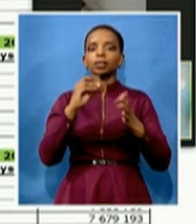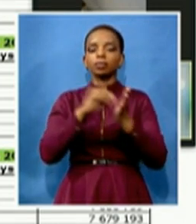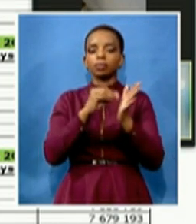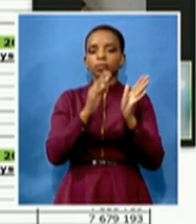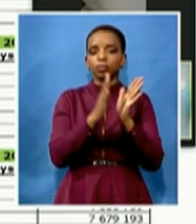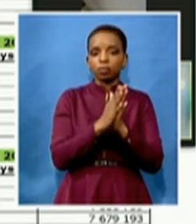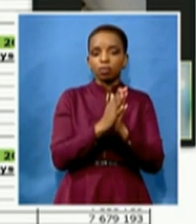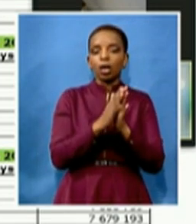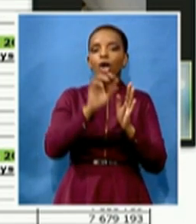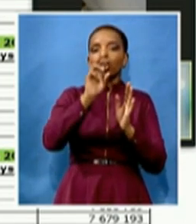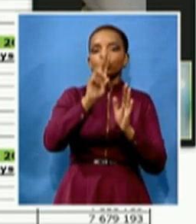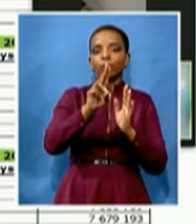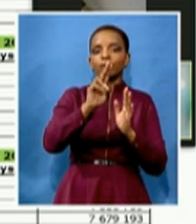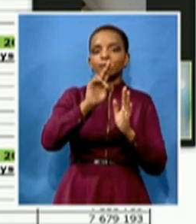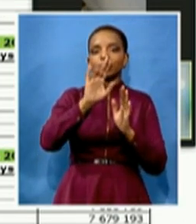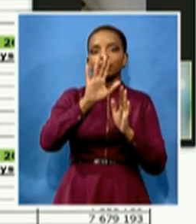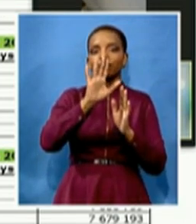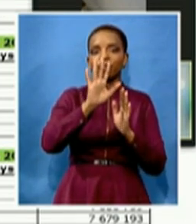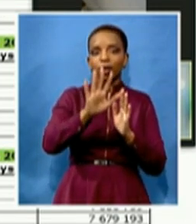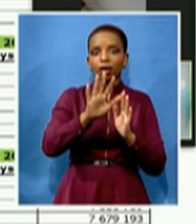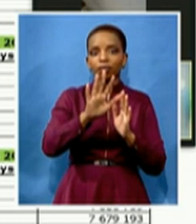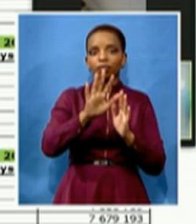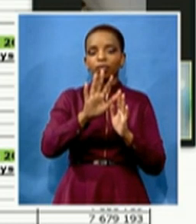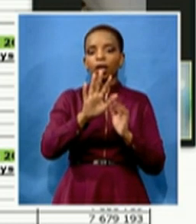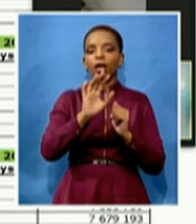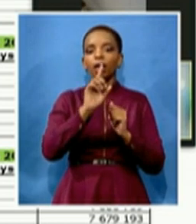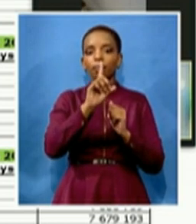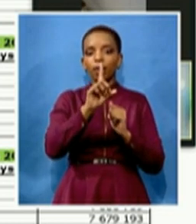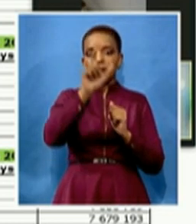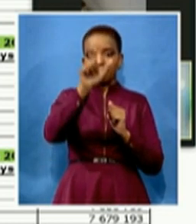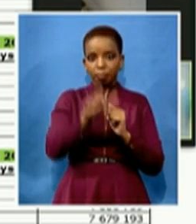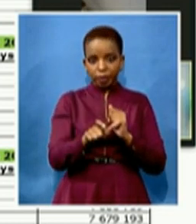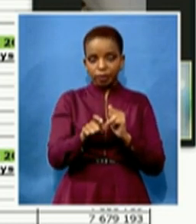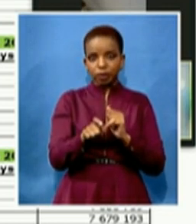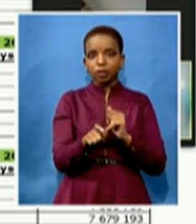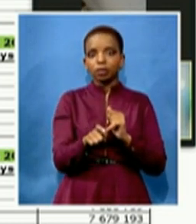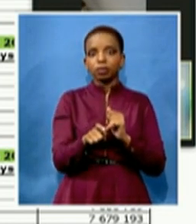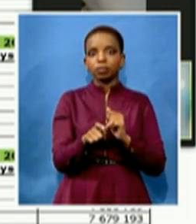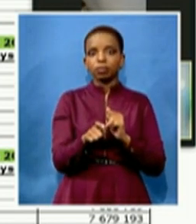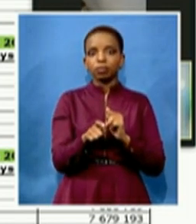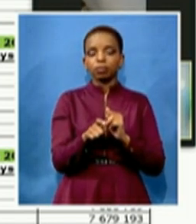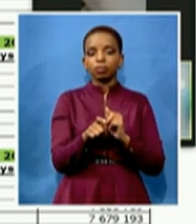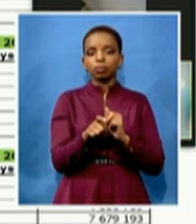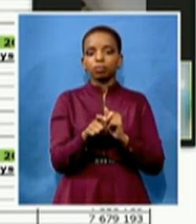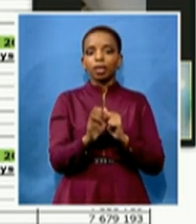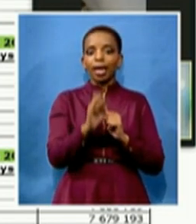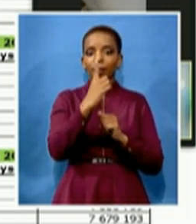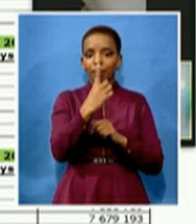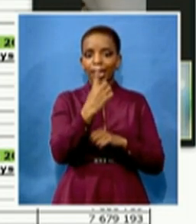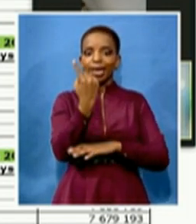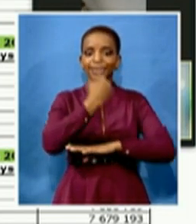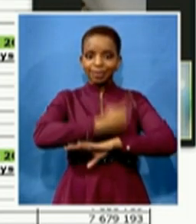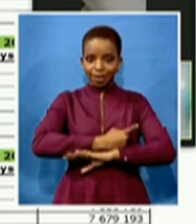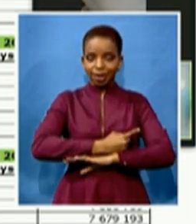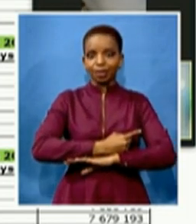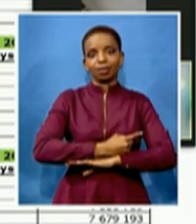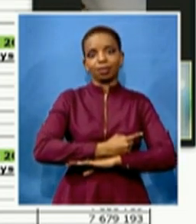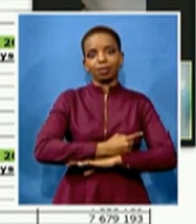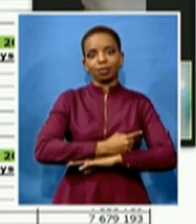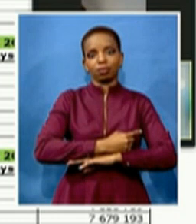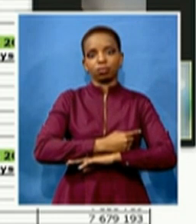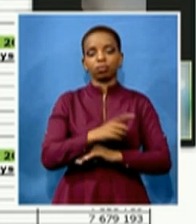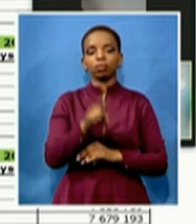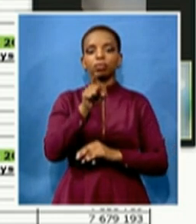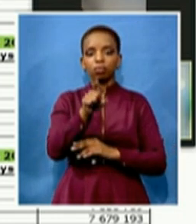per person per bed per day. This is, of course, using the occupancy in the bed as